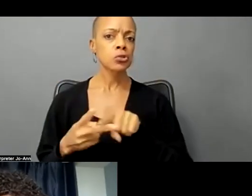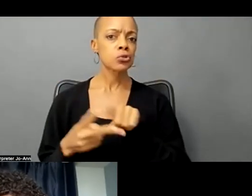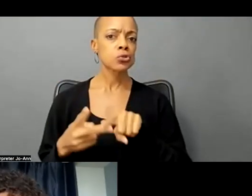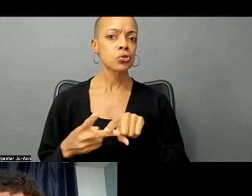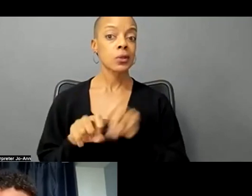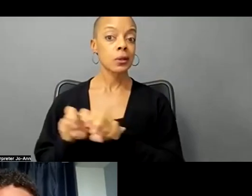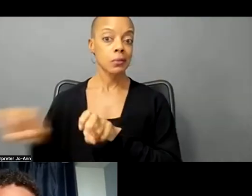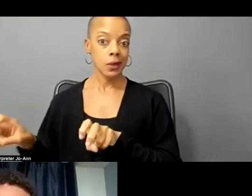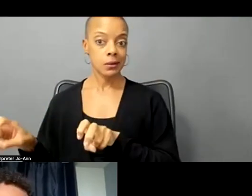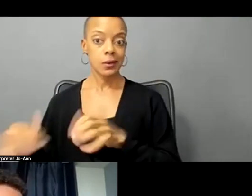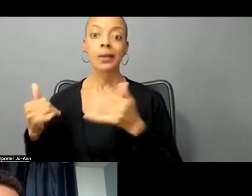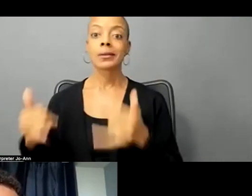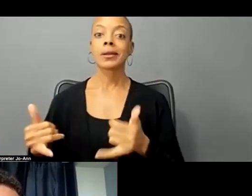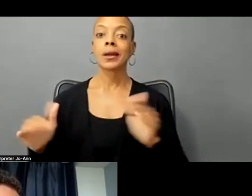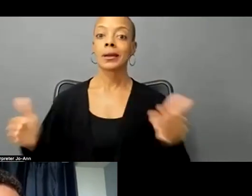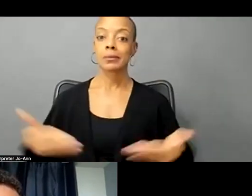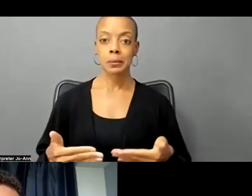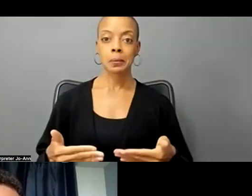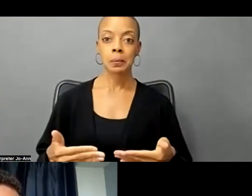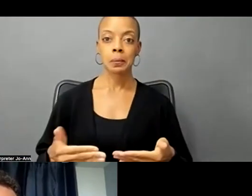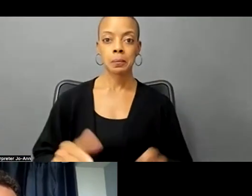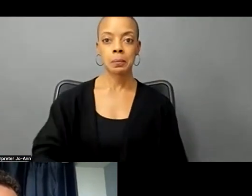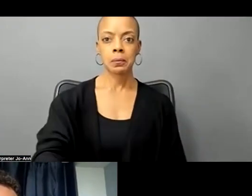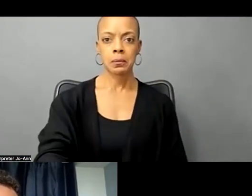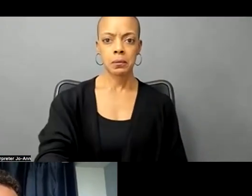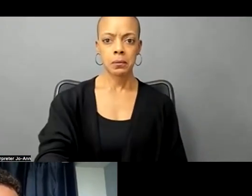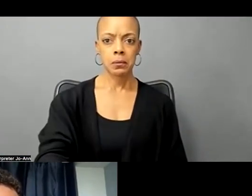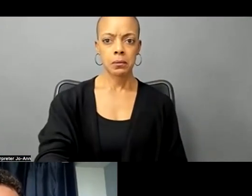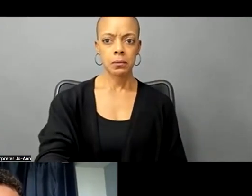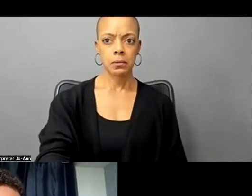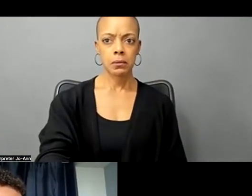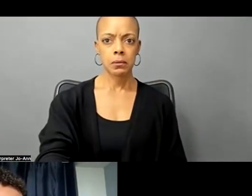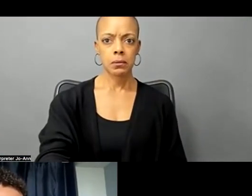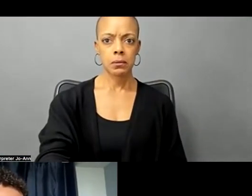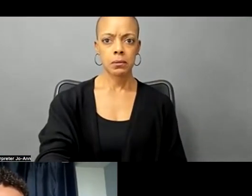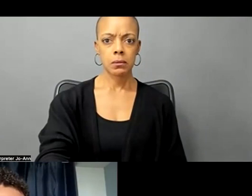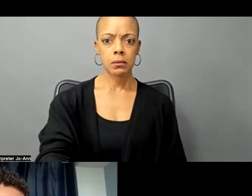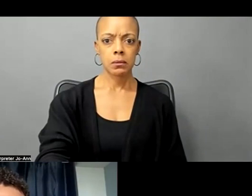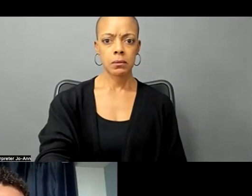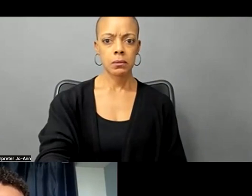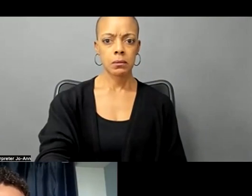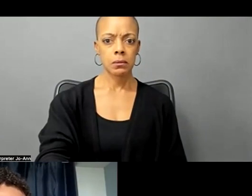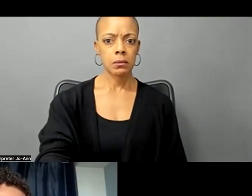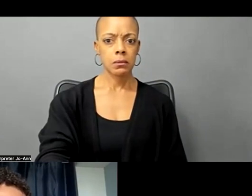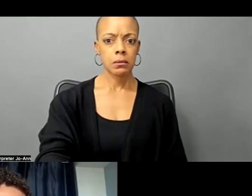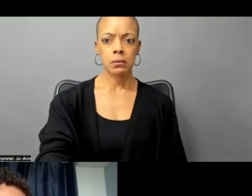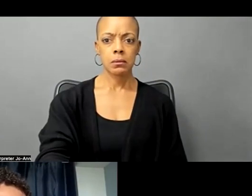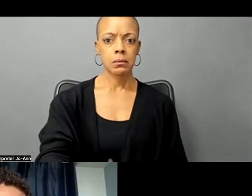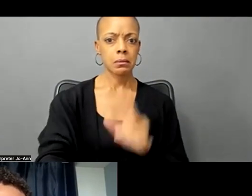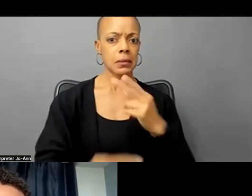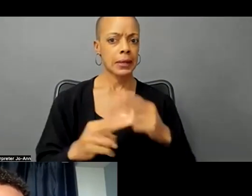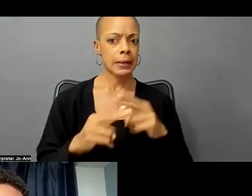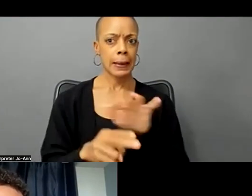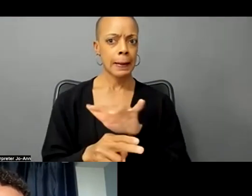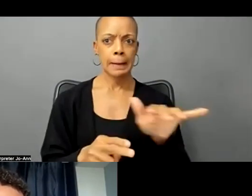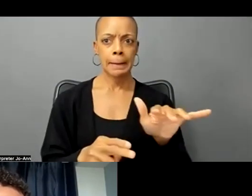now welcome Sheldamar, who to the virtual mic, who's going to be our host for this last part of